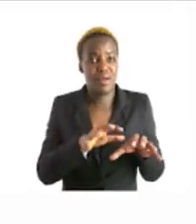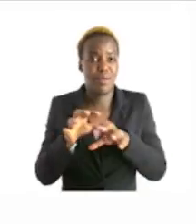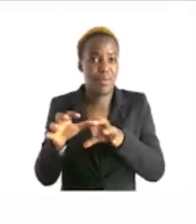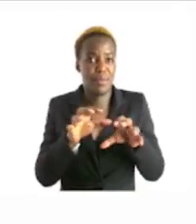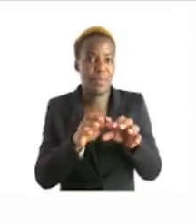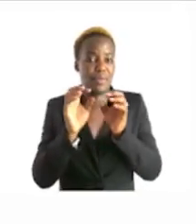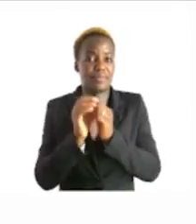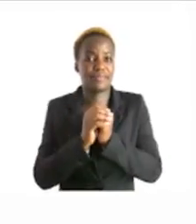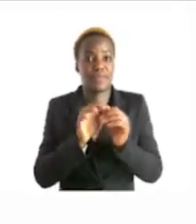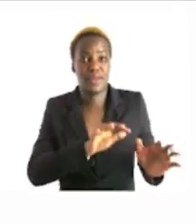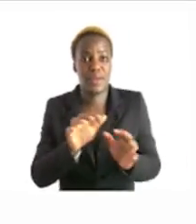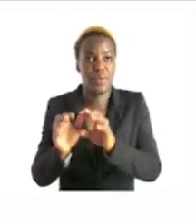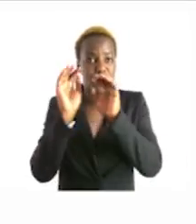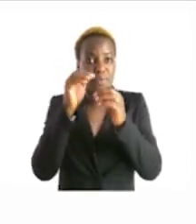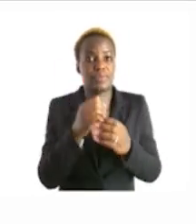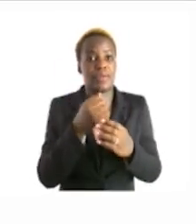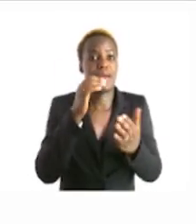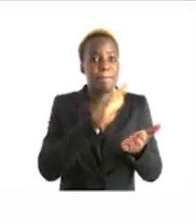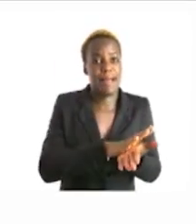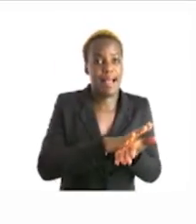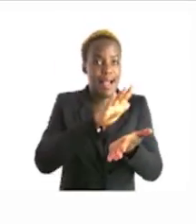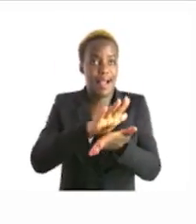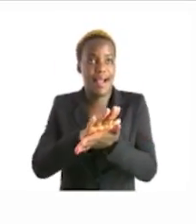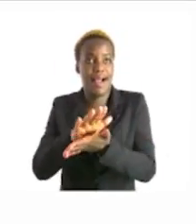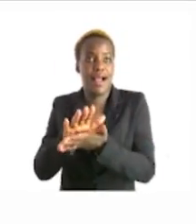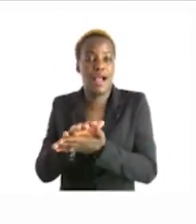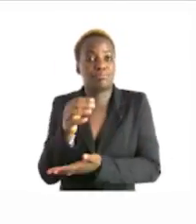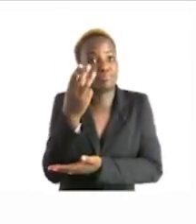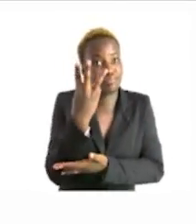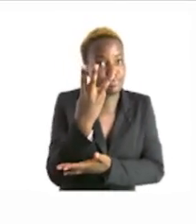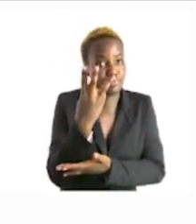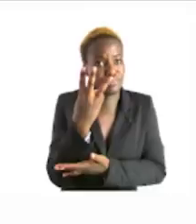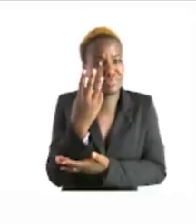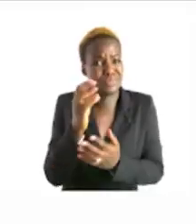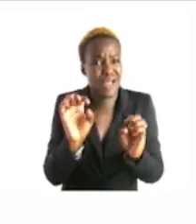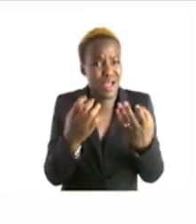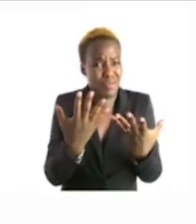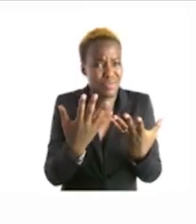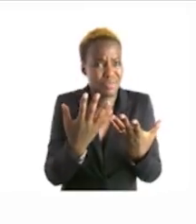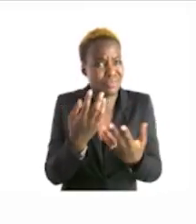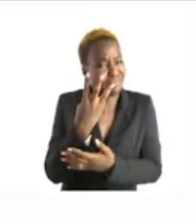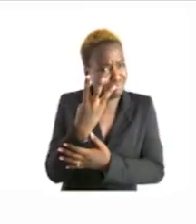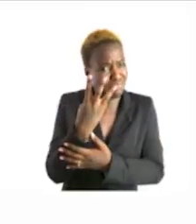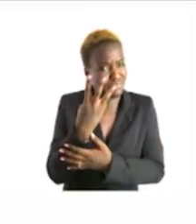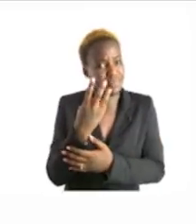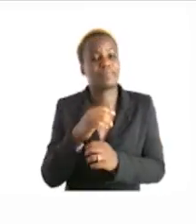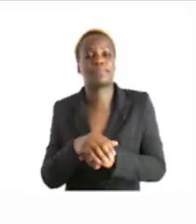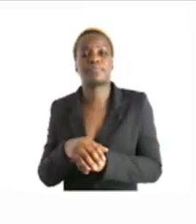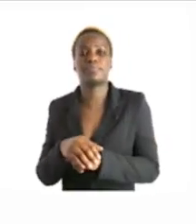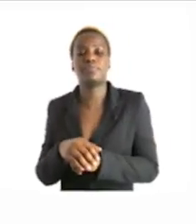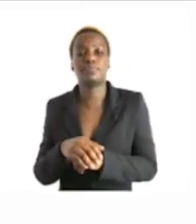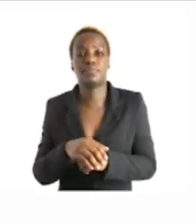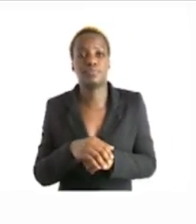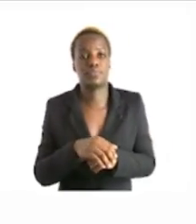basketball basketball all right so how many times do we clap it three times